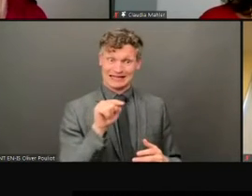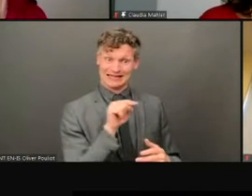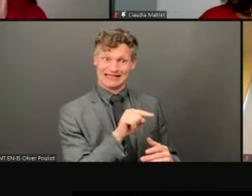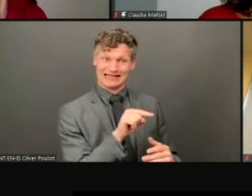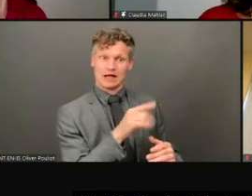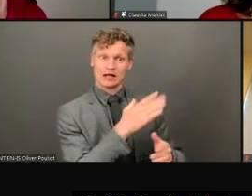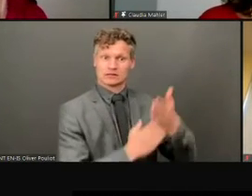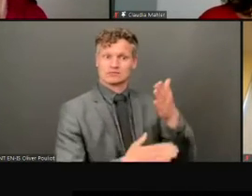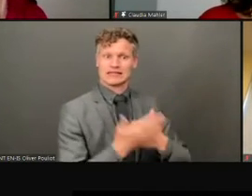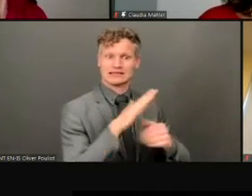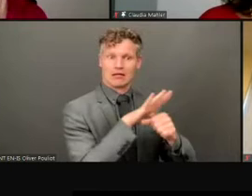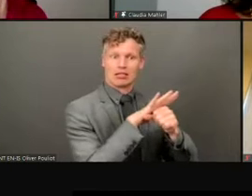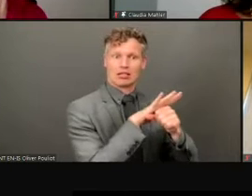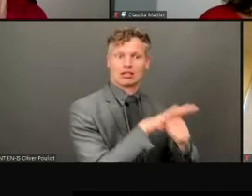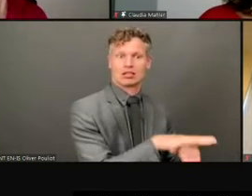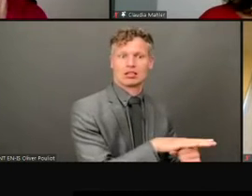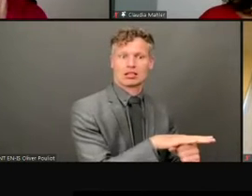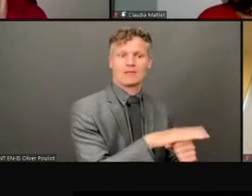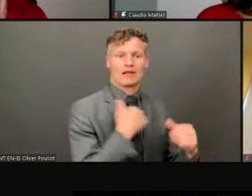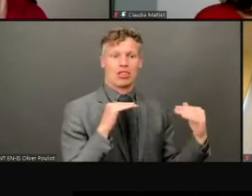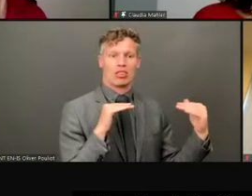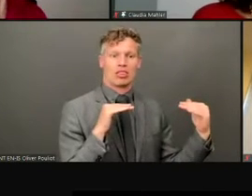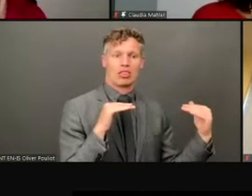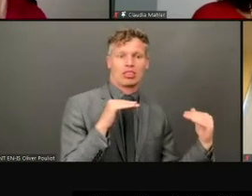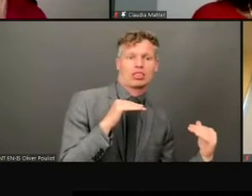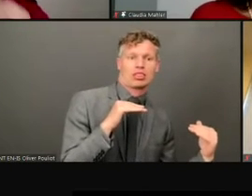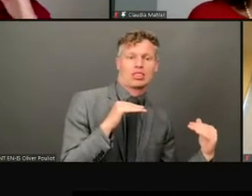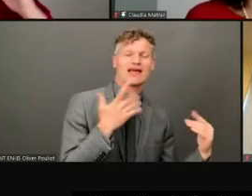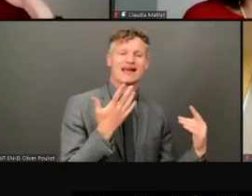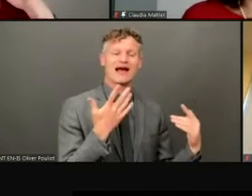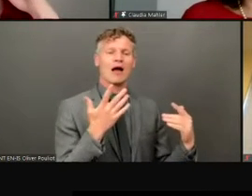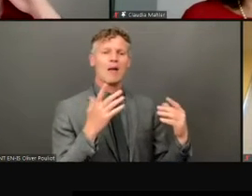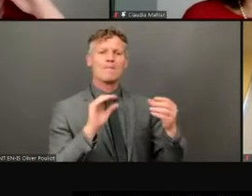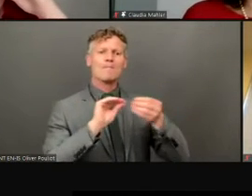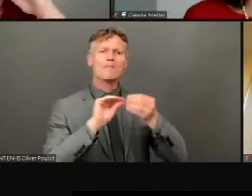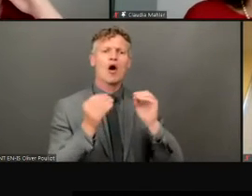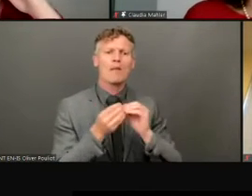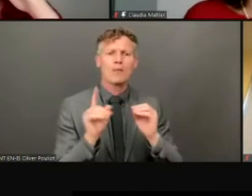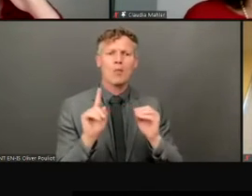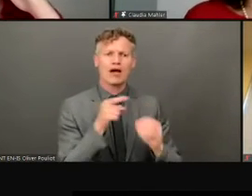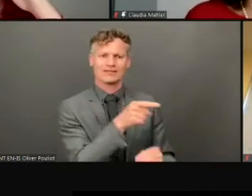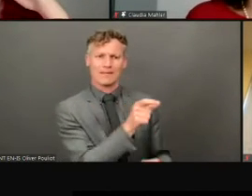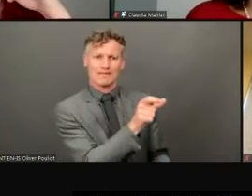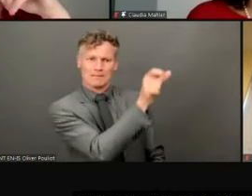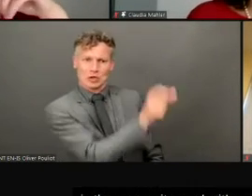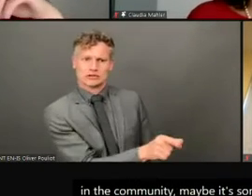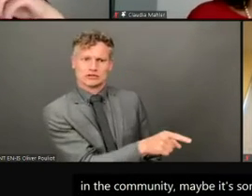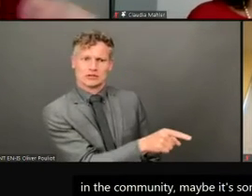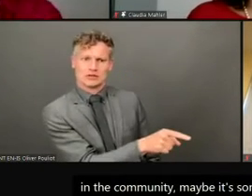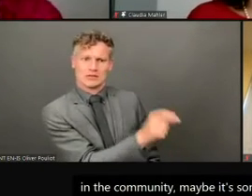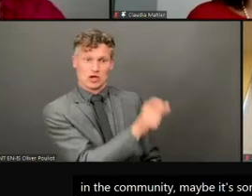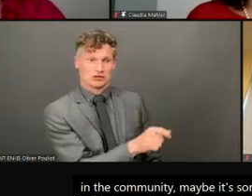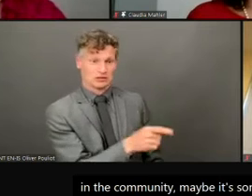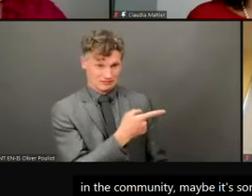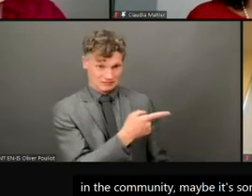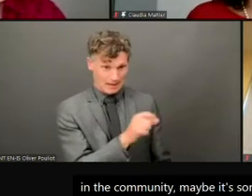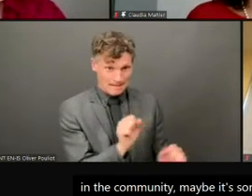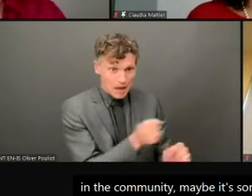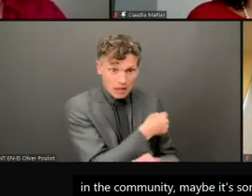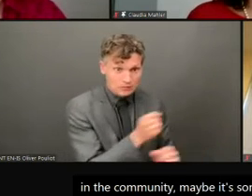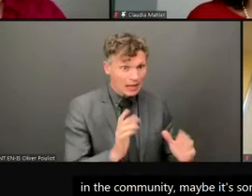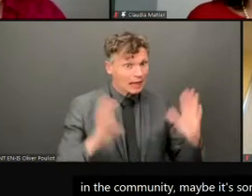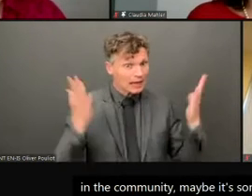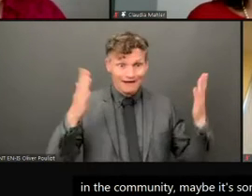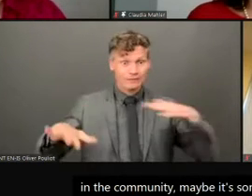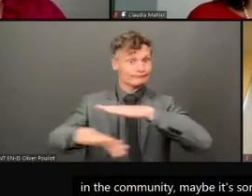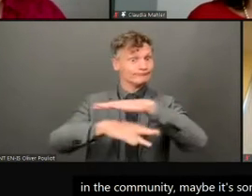in the community, maybe it's something to do with you. So it stopped people asking the deeper questions. What is it about